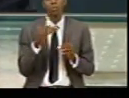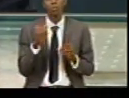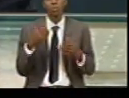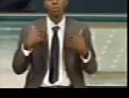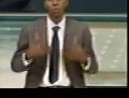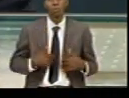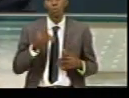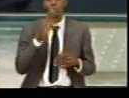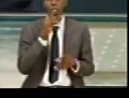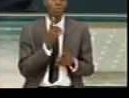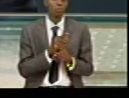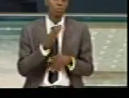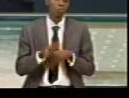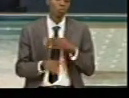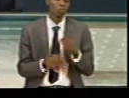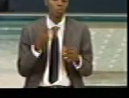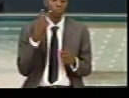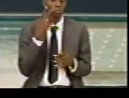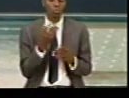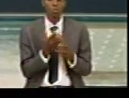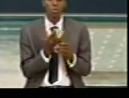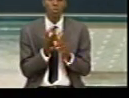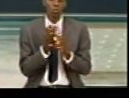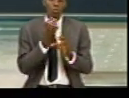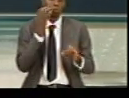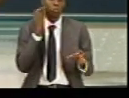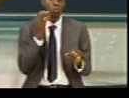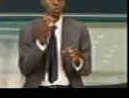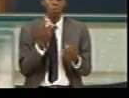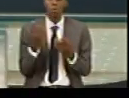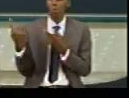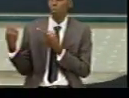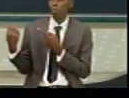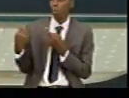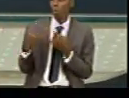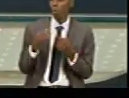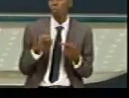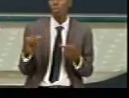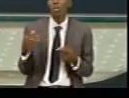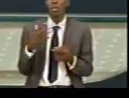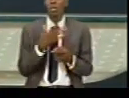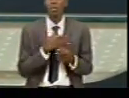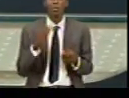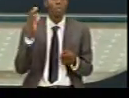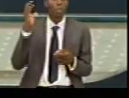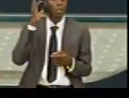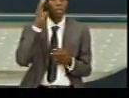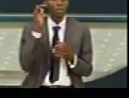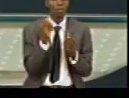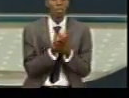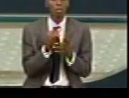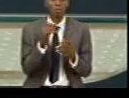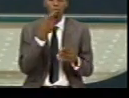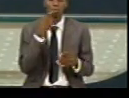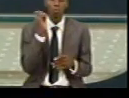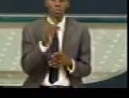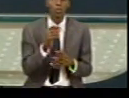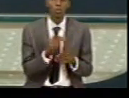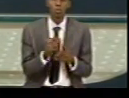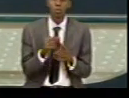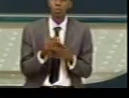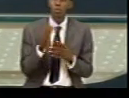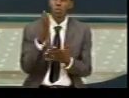a vehicle coming, and the head gives instruction, stop. Don't move again. And you obey